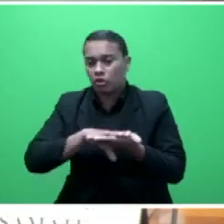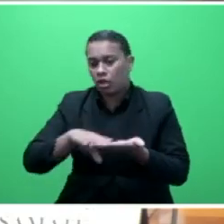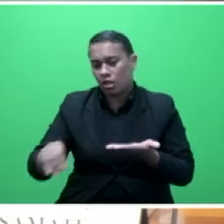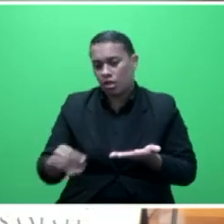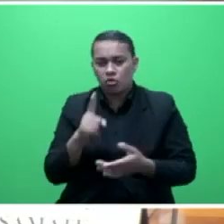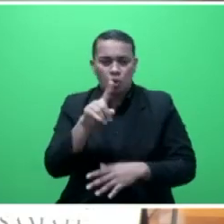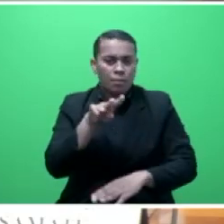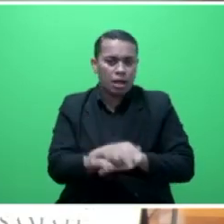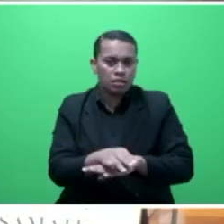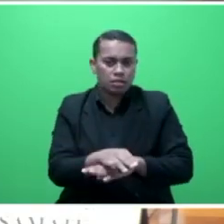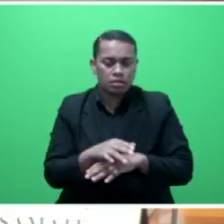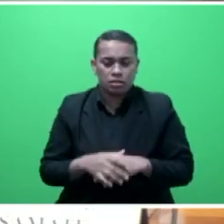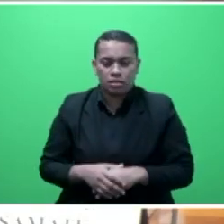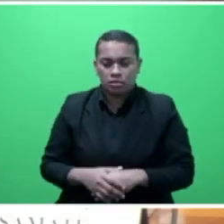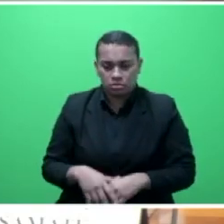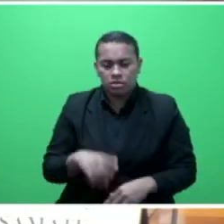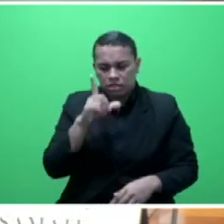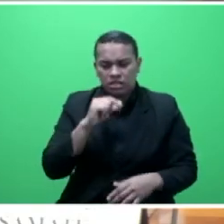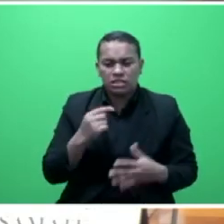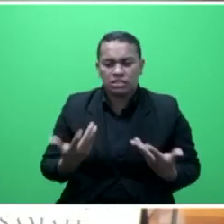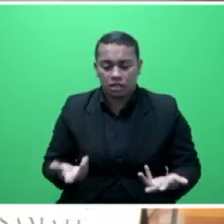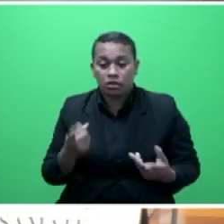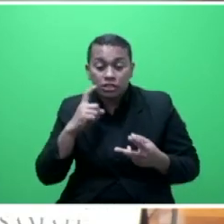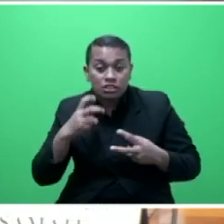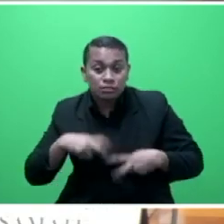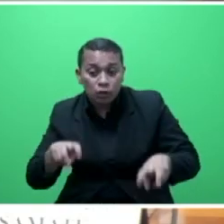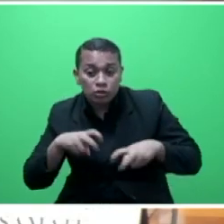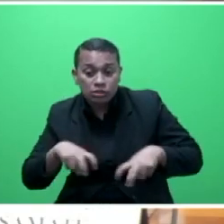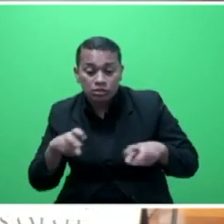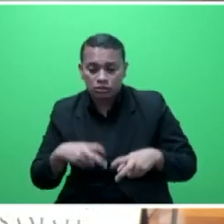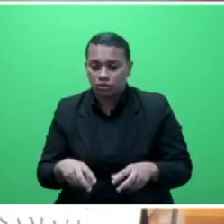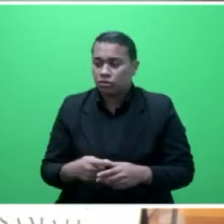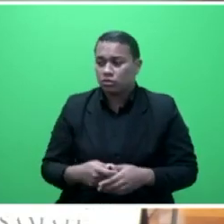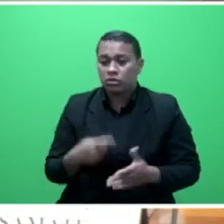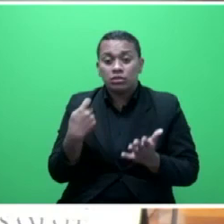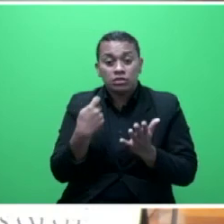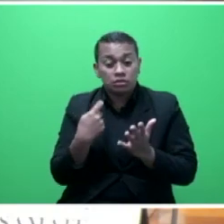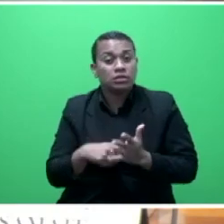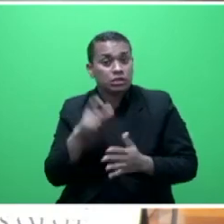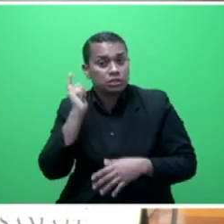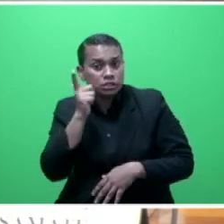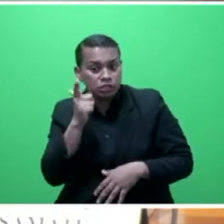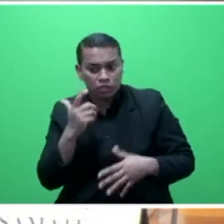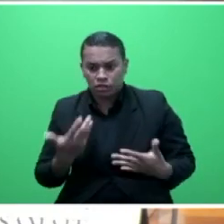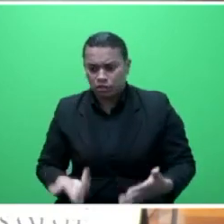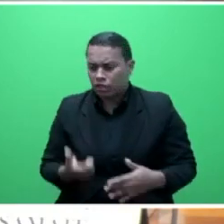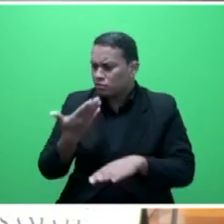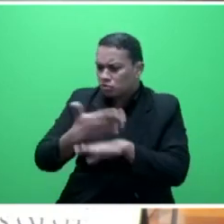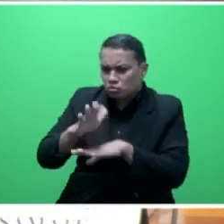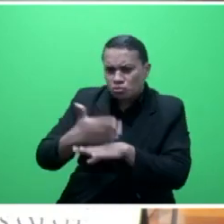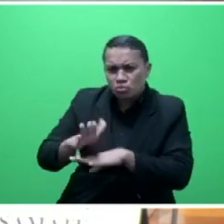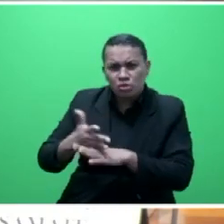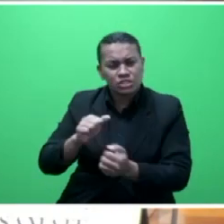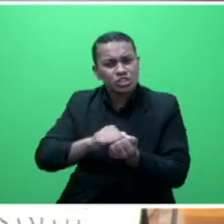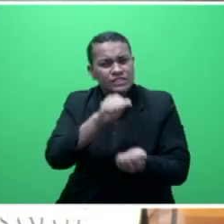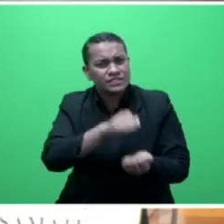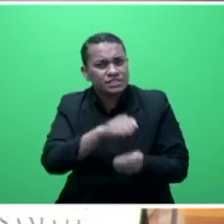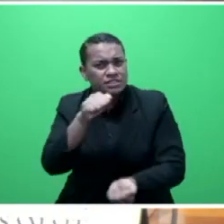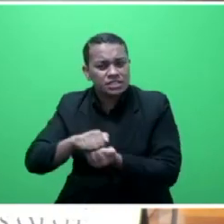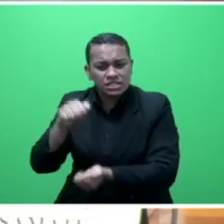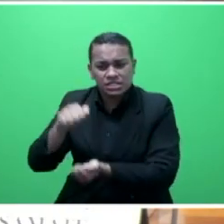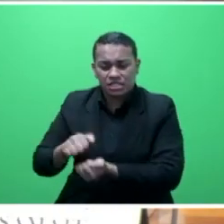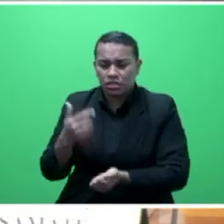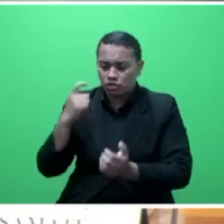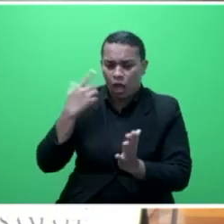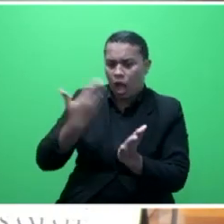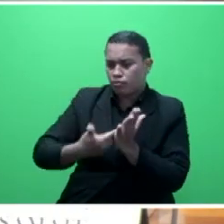in travel. Salary increments for teachers who obtain the new qualifications during the year will continue to be approved and